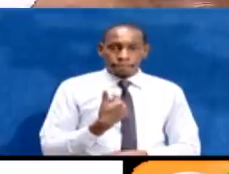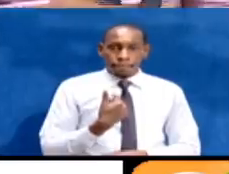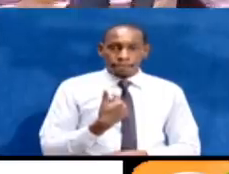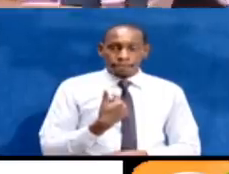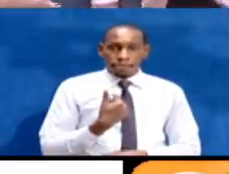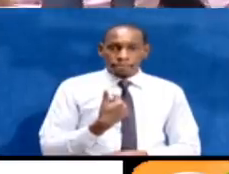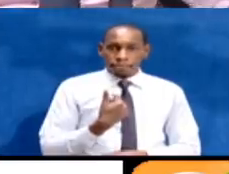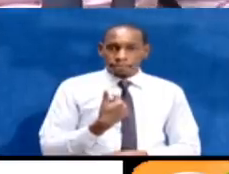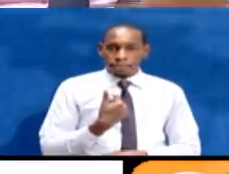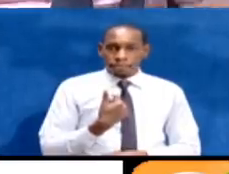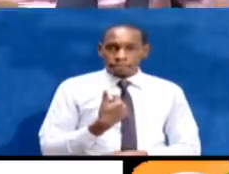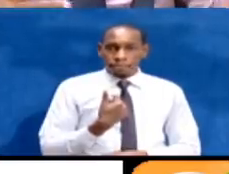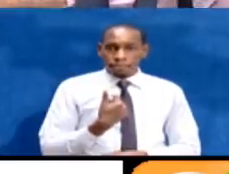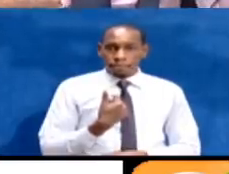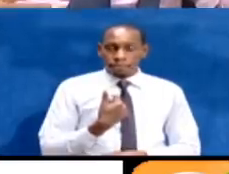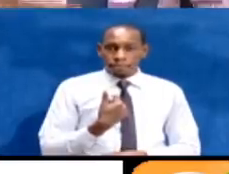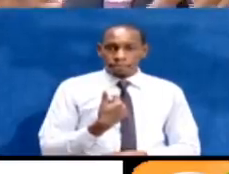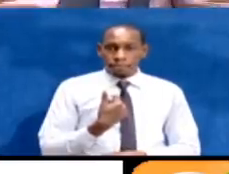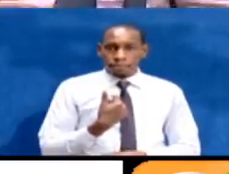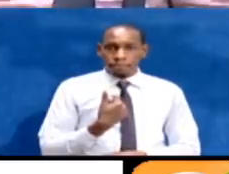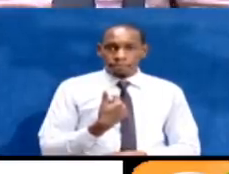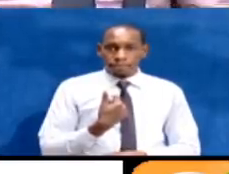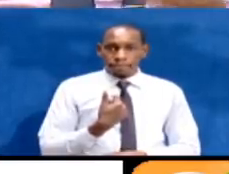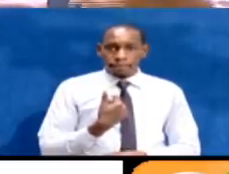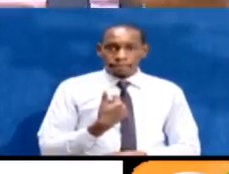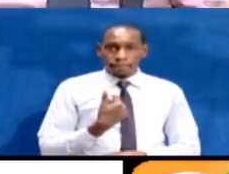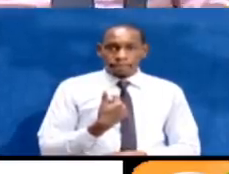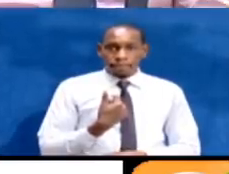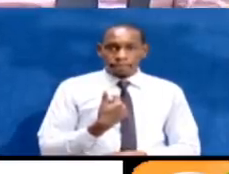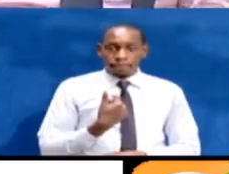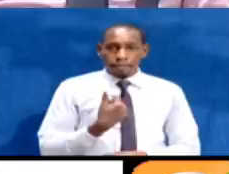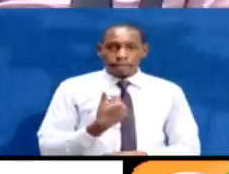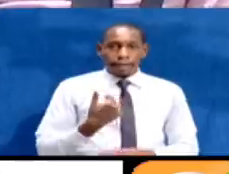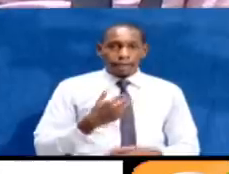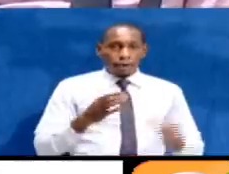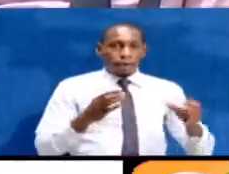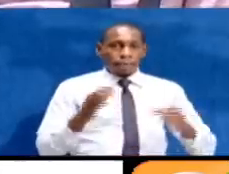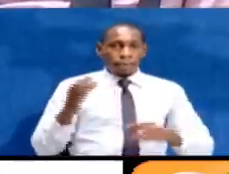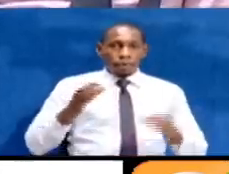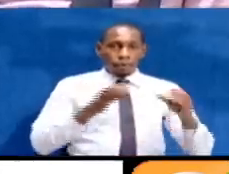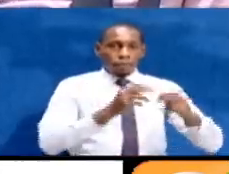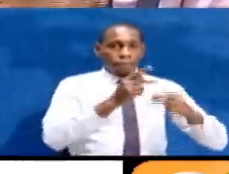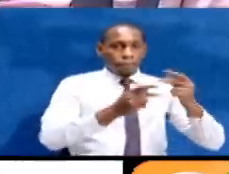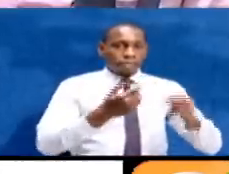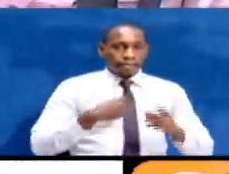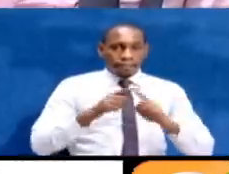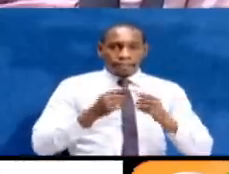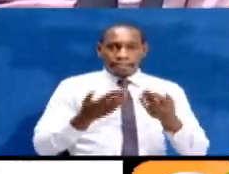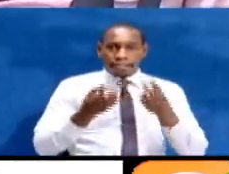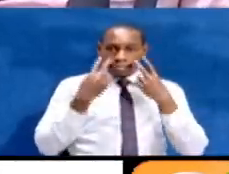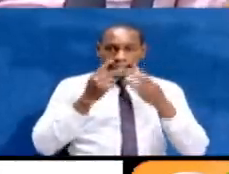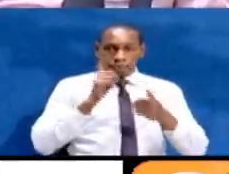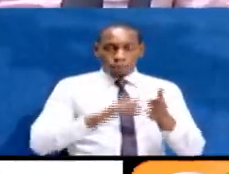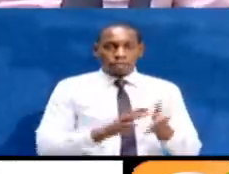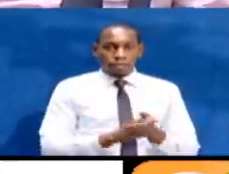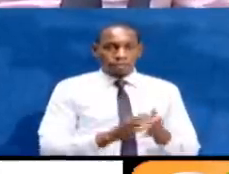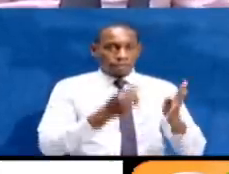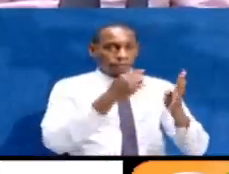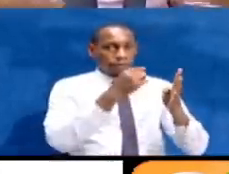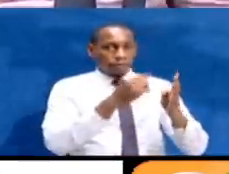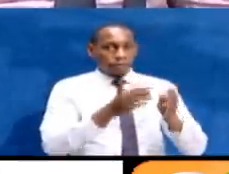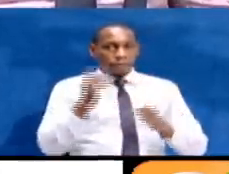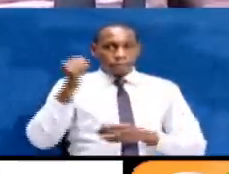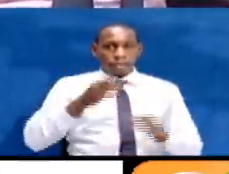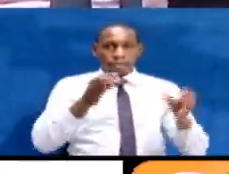with Wiper or with KANU or whatever, and there'll be a whole party process going on. But right now, what are we seeing? We see all these